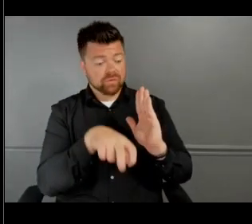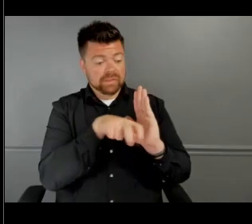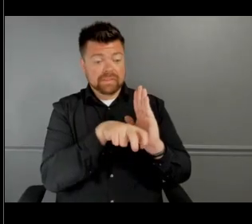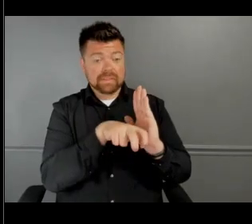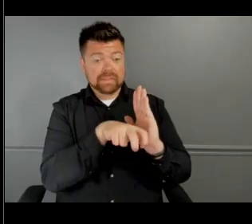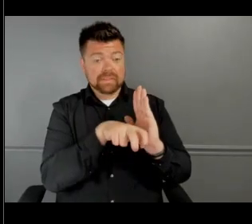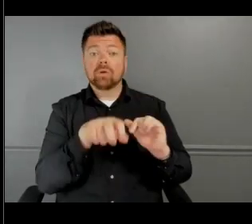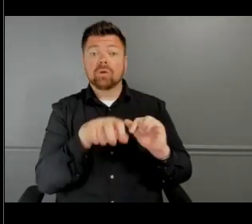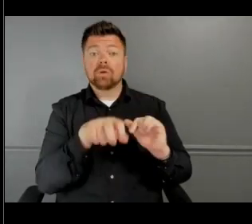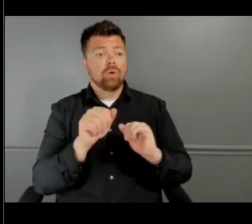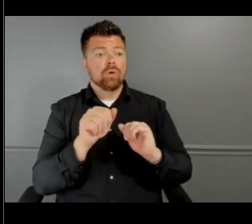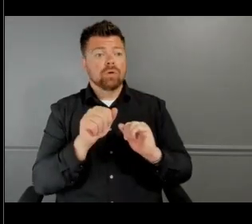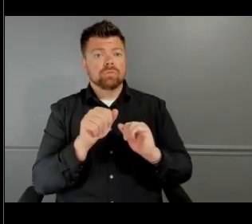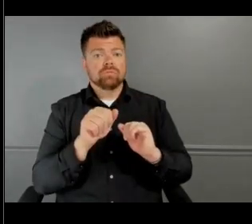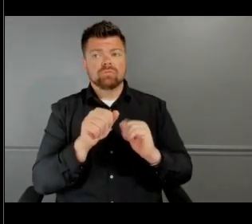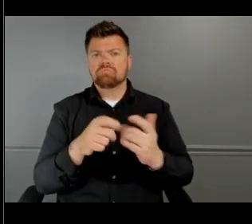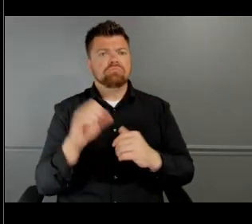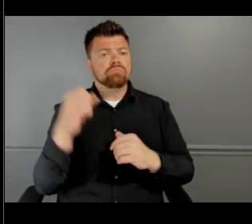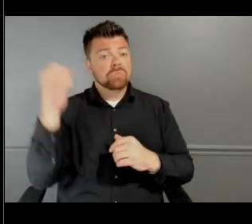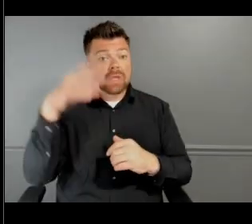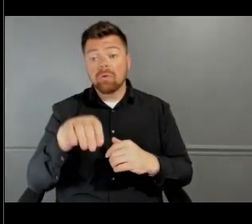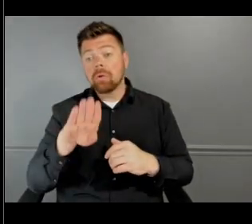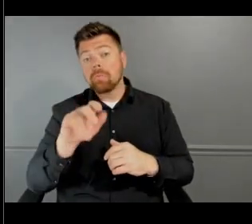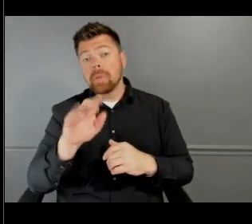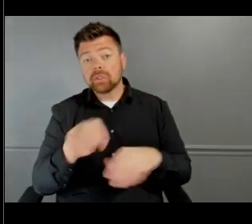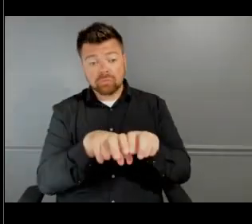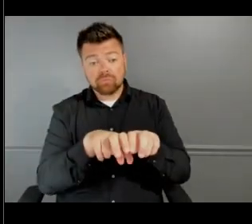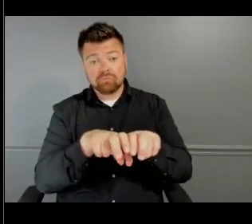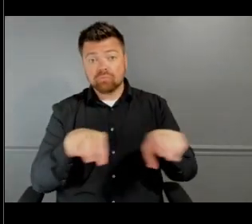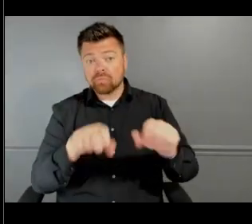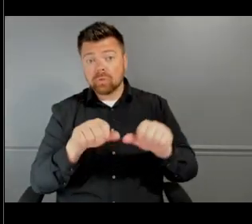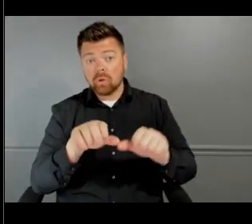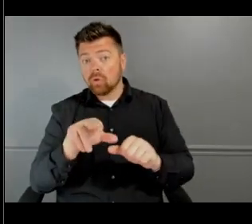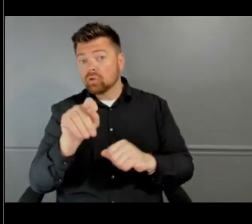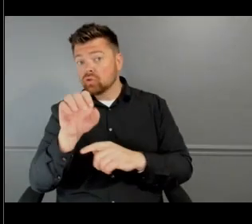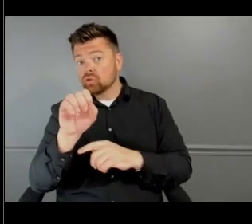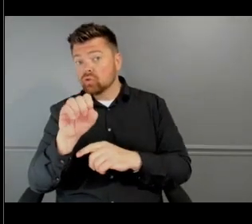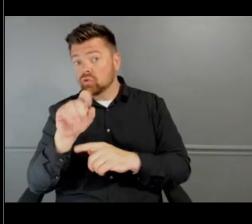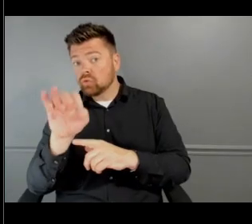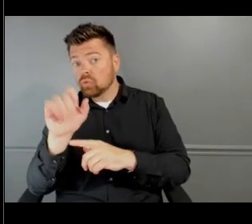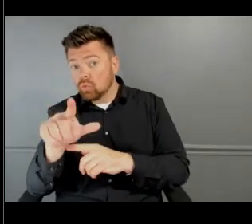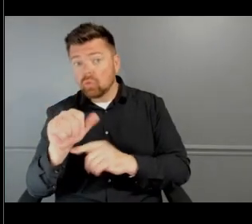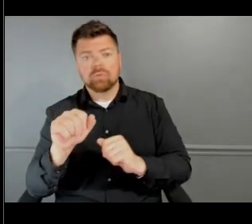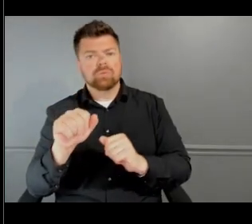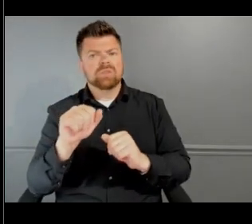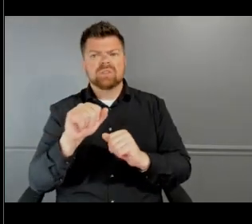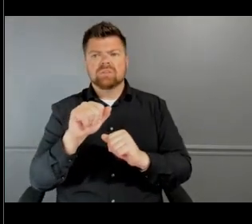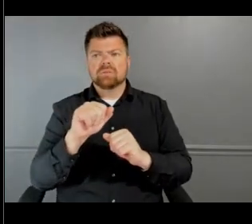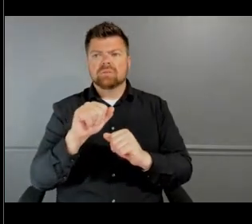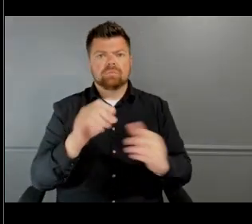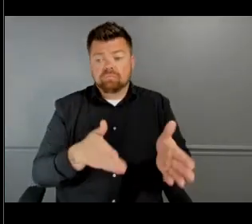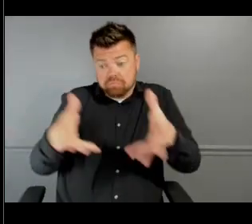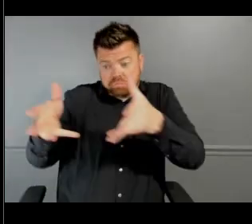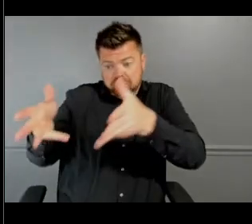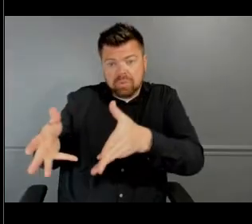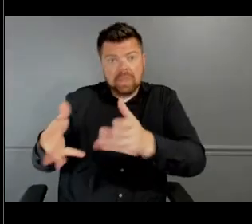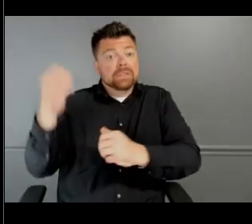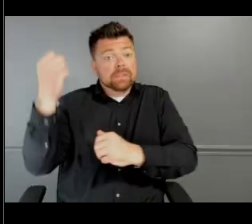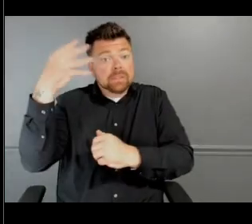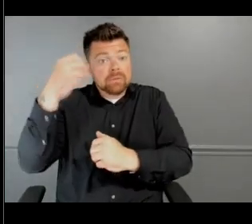shower bench or stool is placed in the shower, there is sufficient space to make